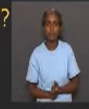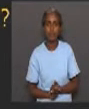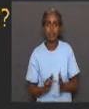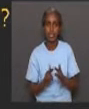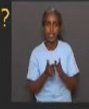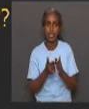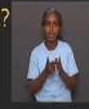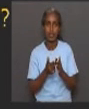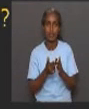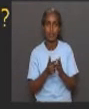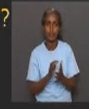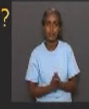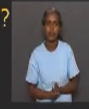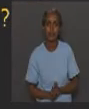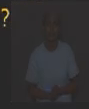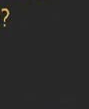Begin.